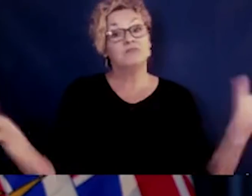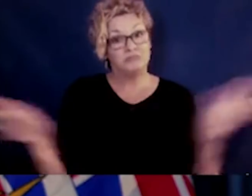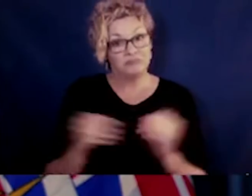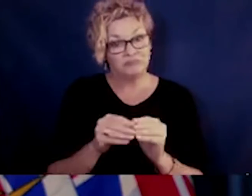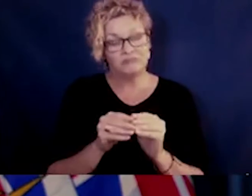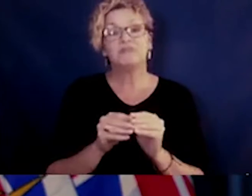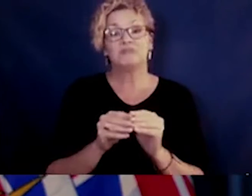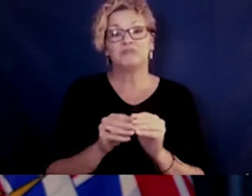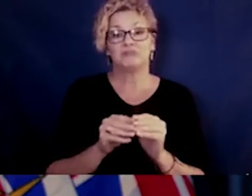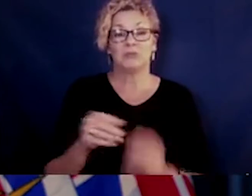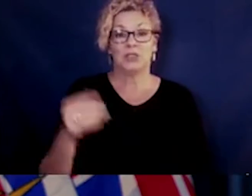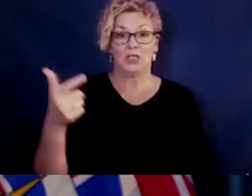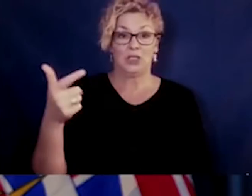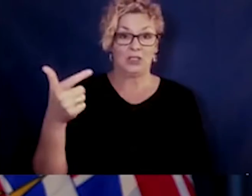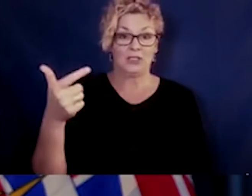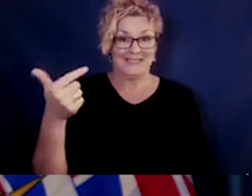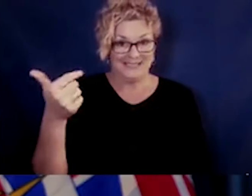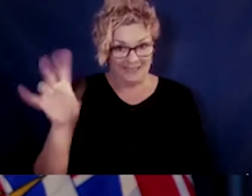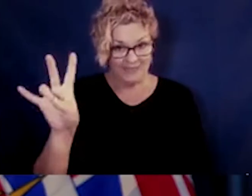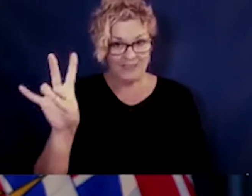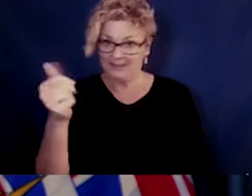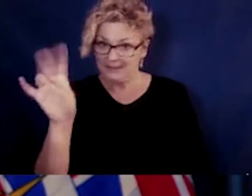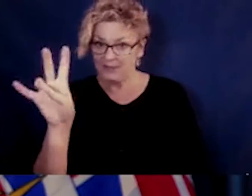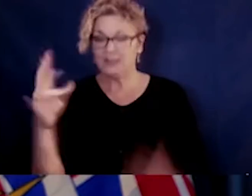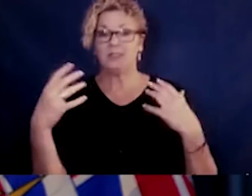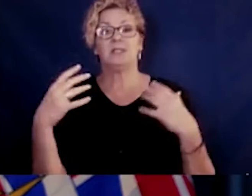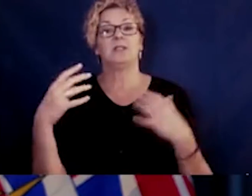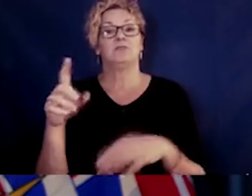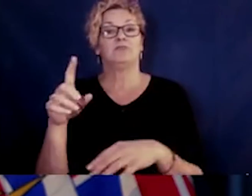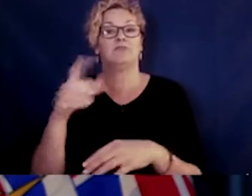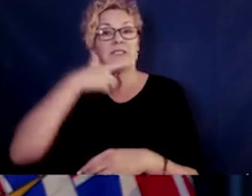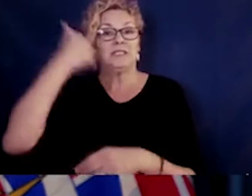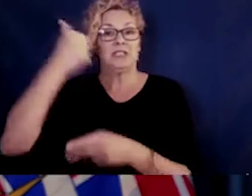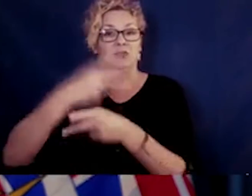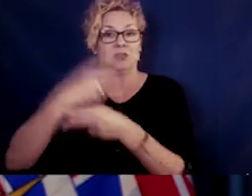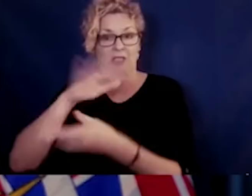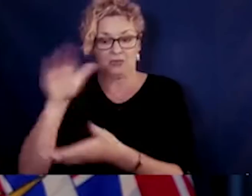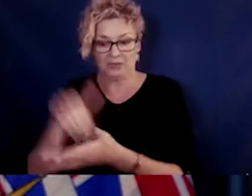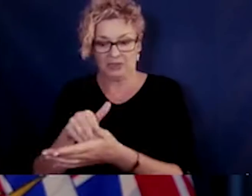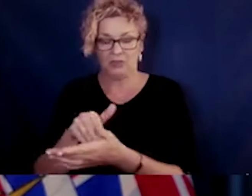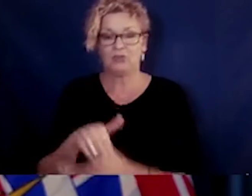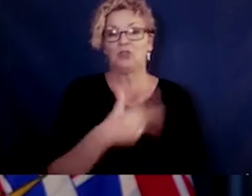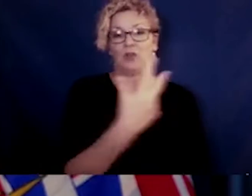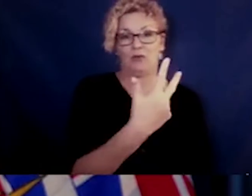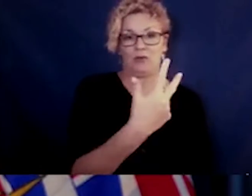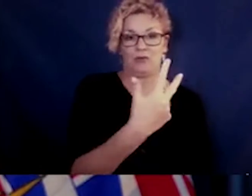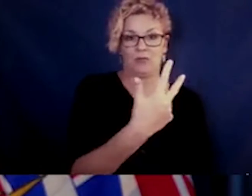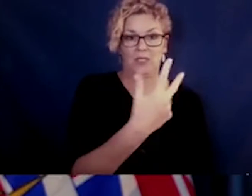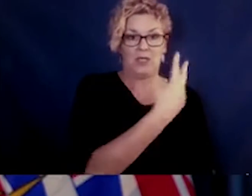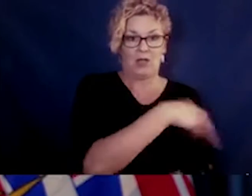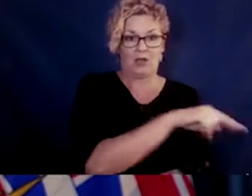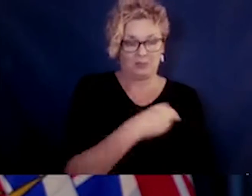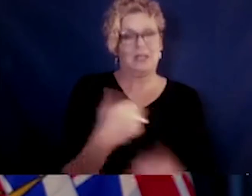course, that it was over a 4-day period than our usual 3-day weekend reporting period. But the numbers are higher than what we would